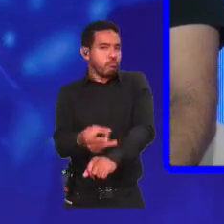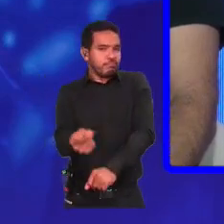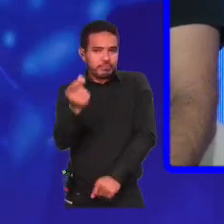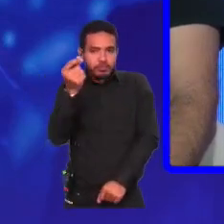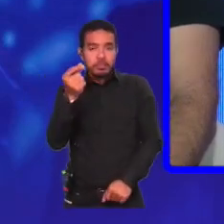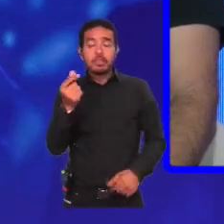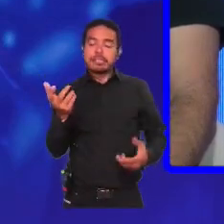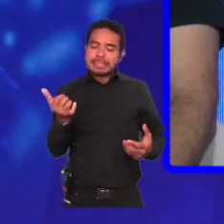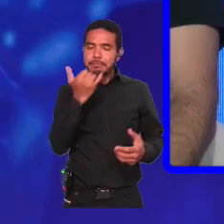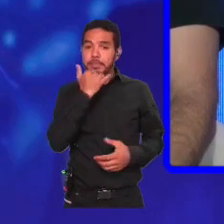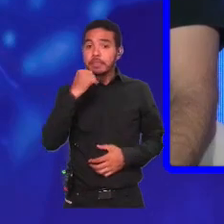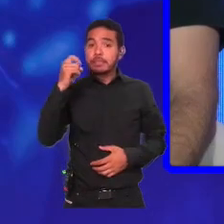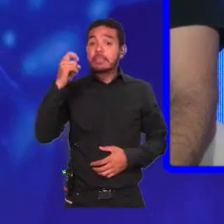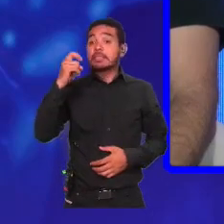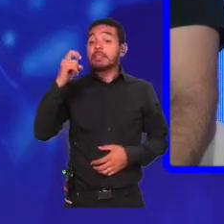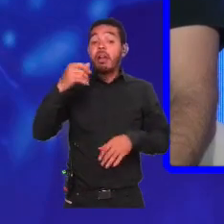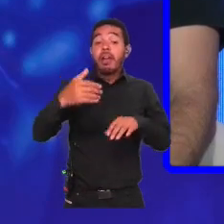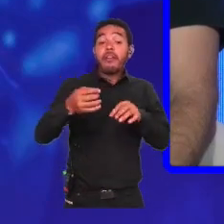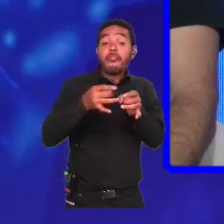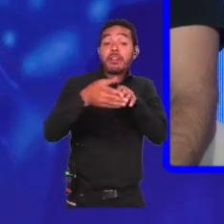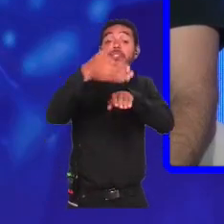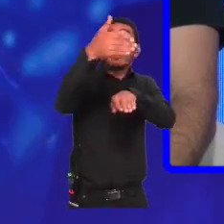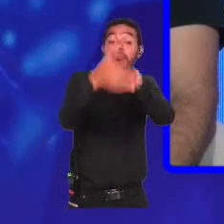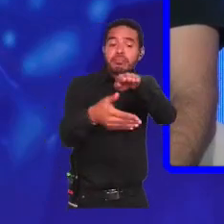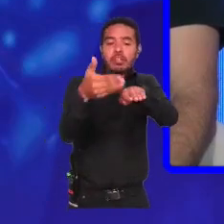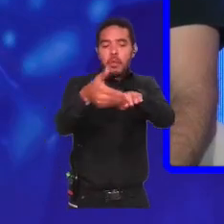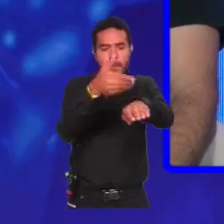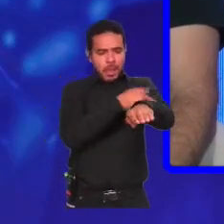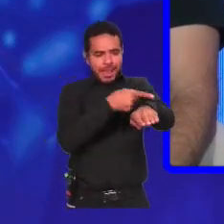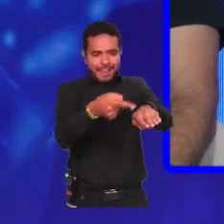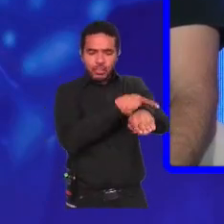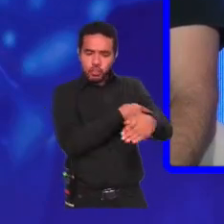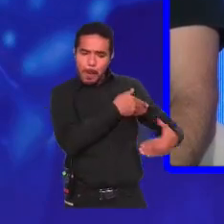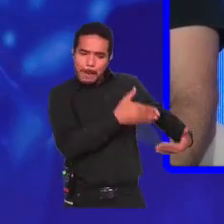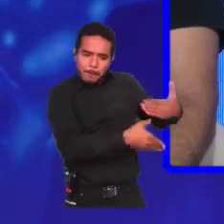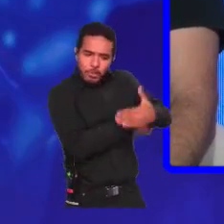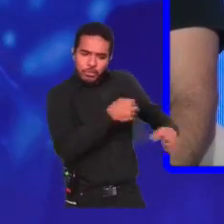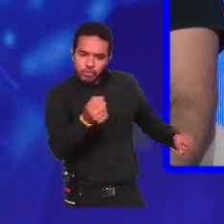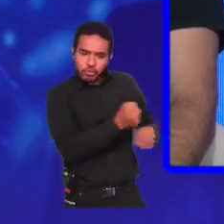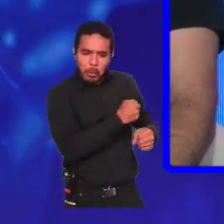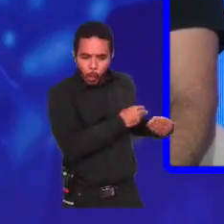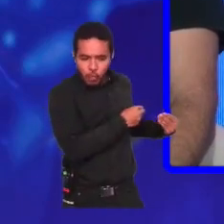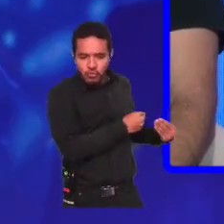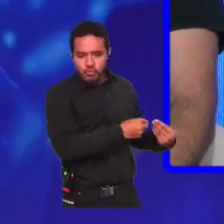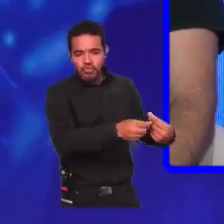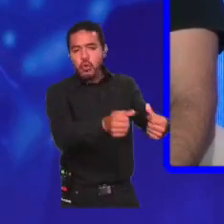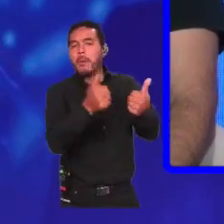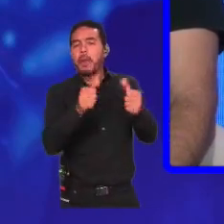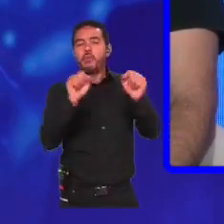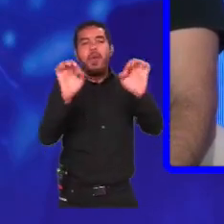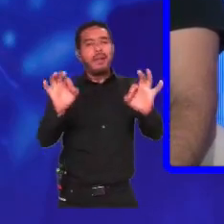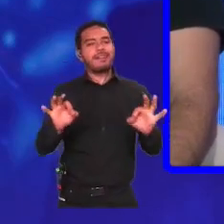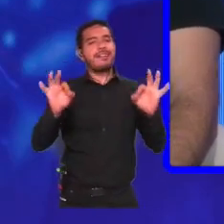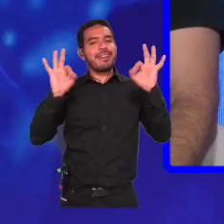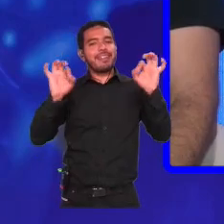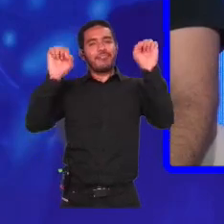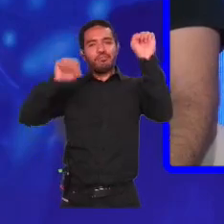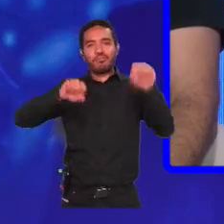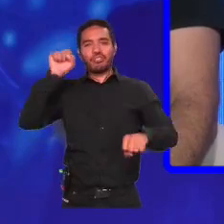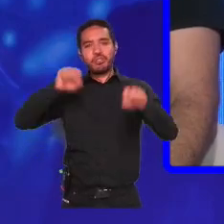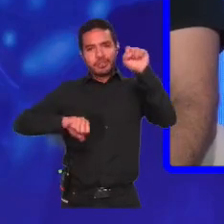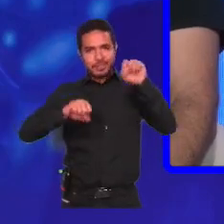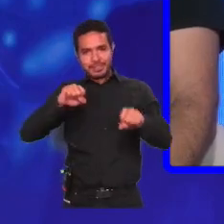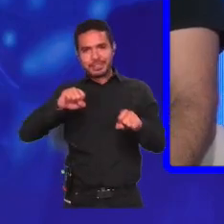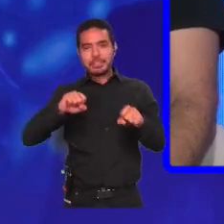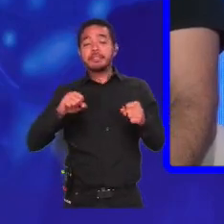not going to change, but what can I change in my workflow to keep the quality standards that is being demanded from me,